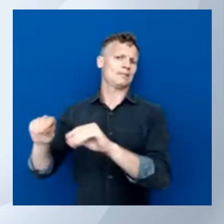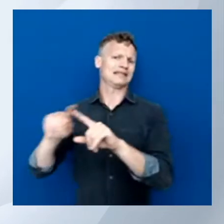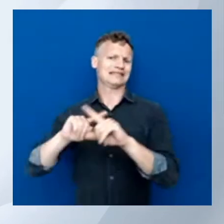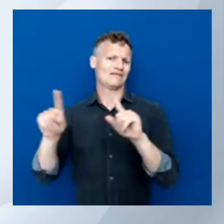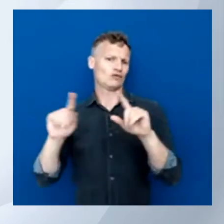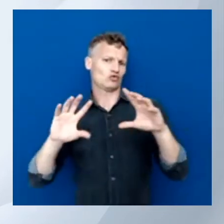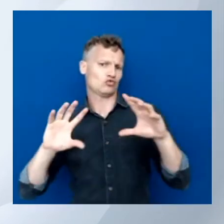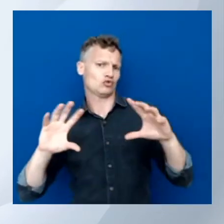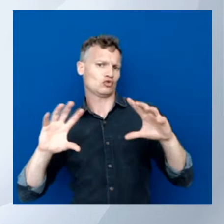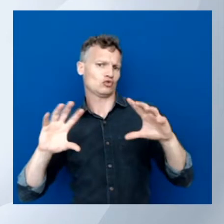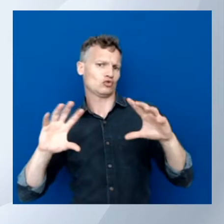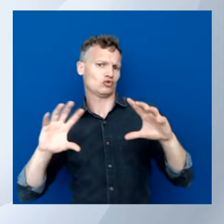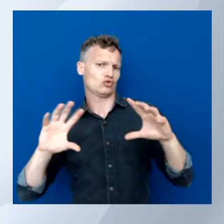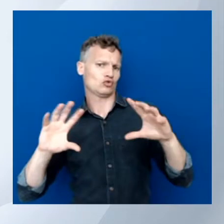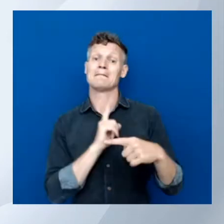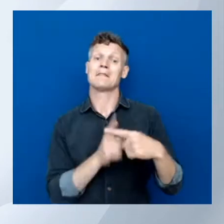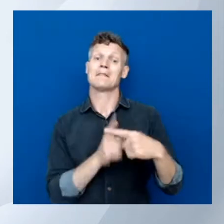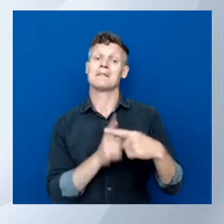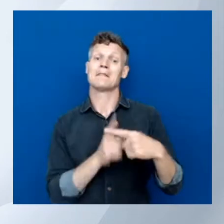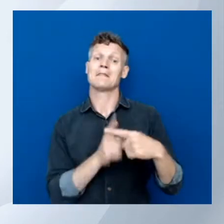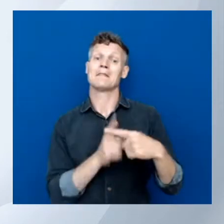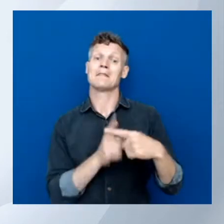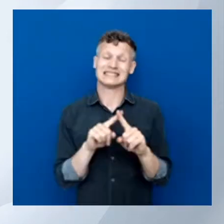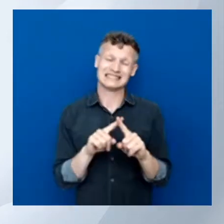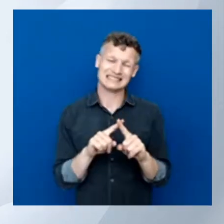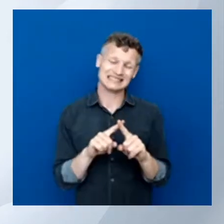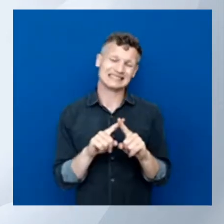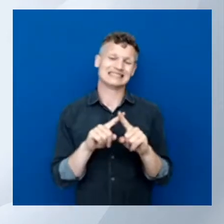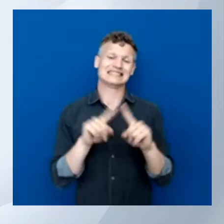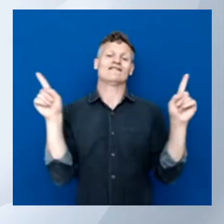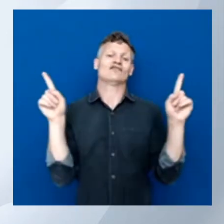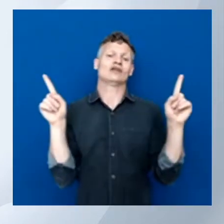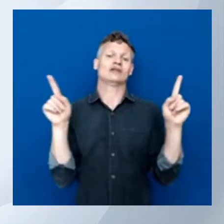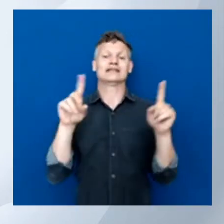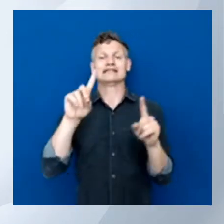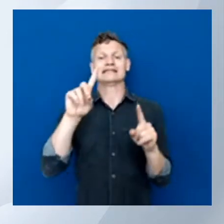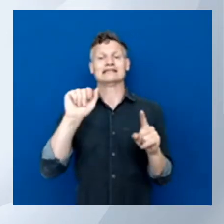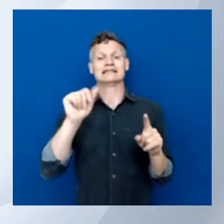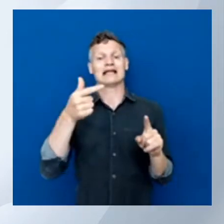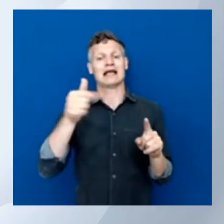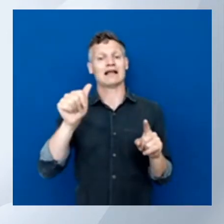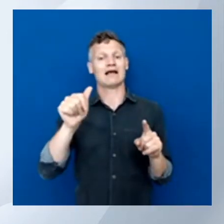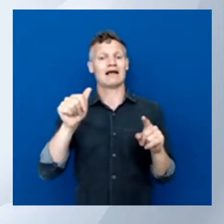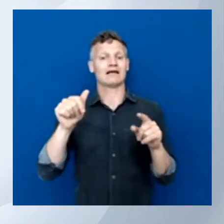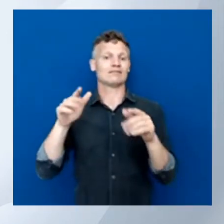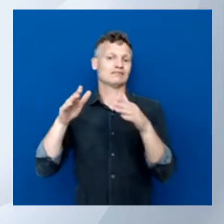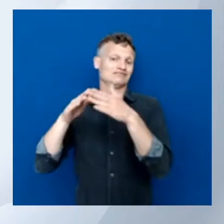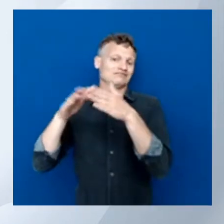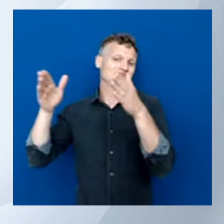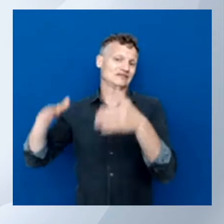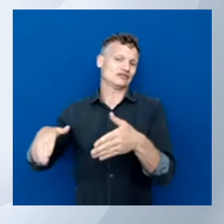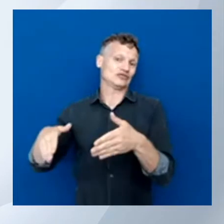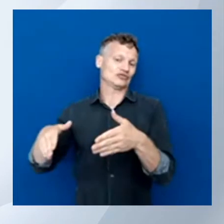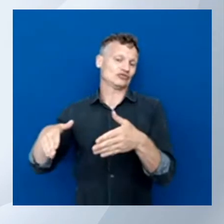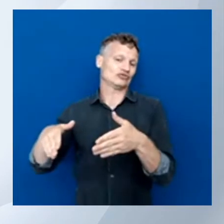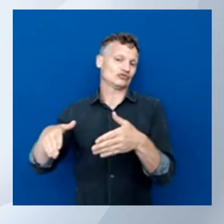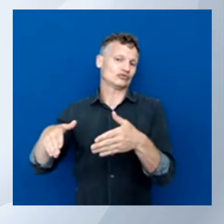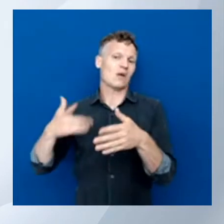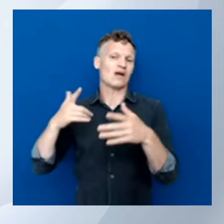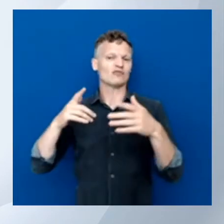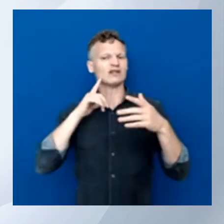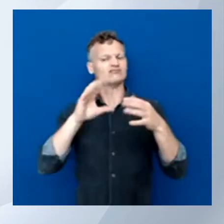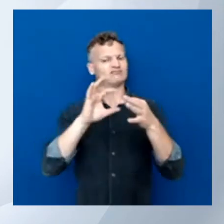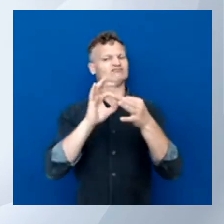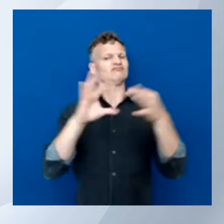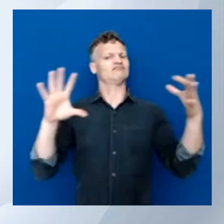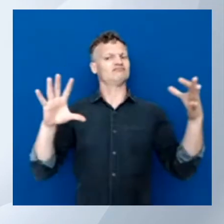completely different, hosted with a completely different data center provider, or at the very least using some different resilient